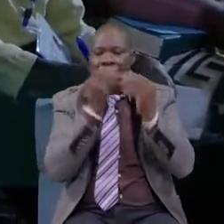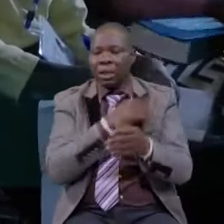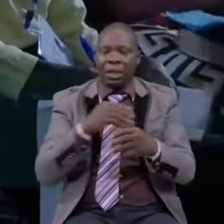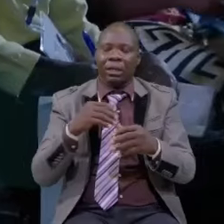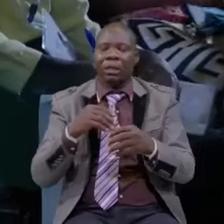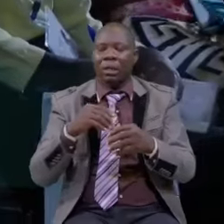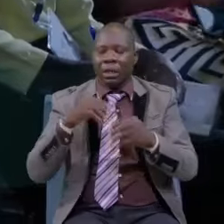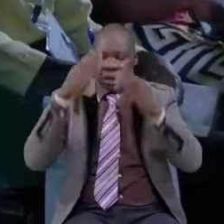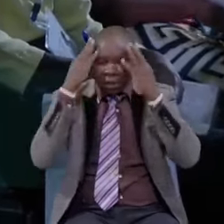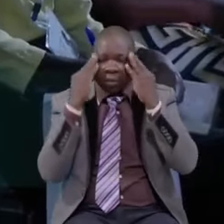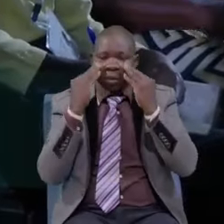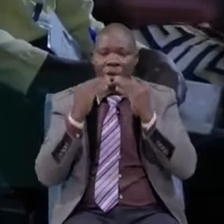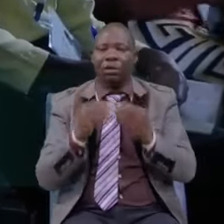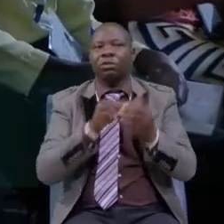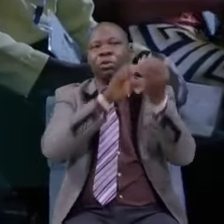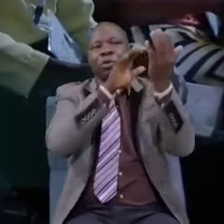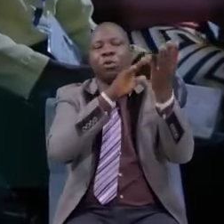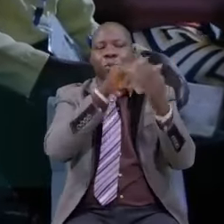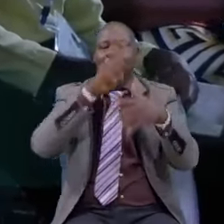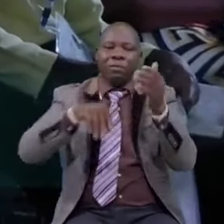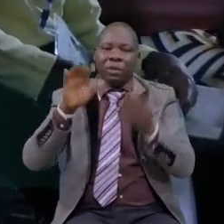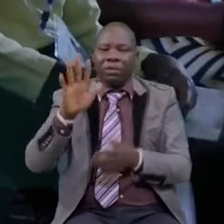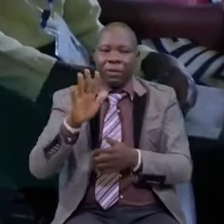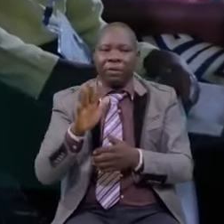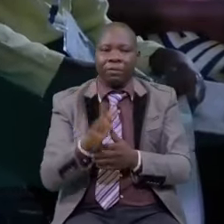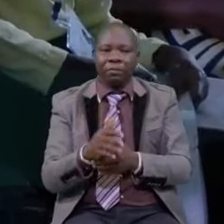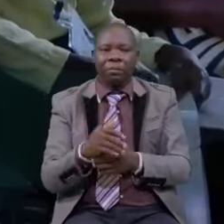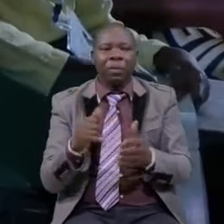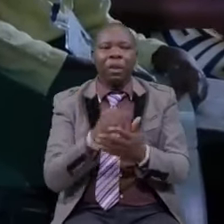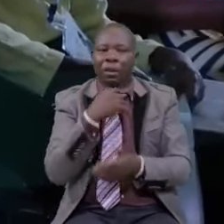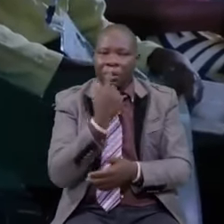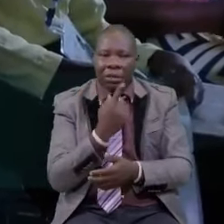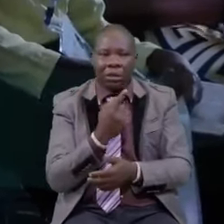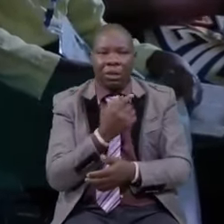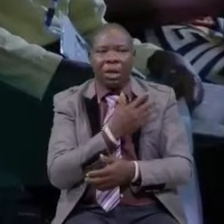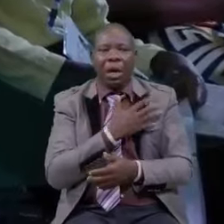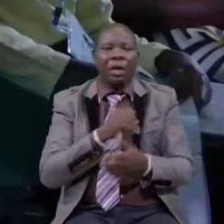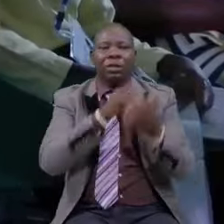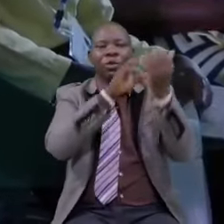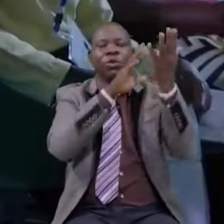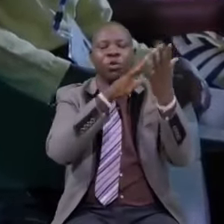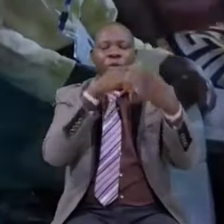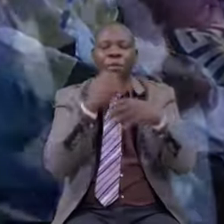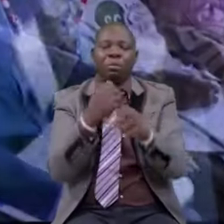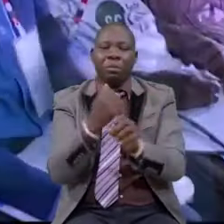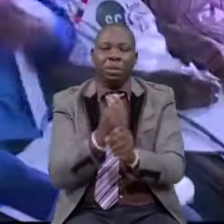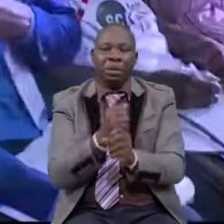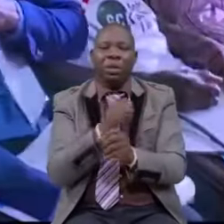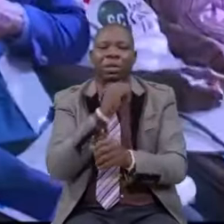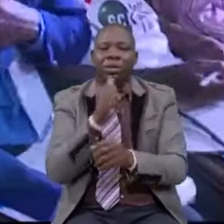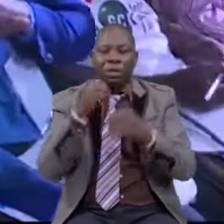experience, hope. In verse 5, it says, and hope maketh